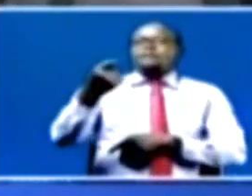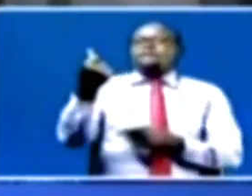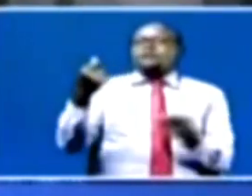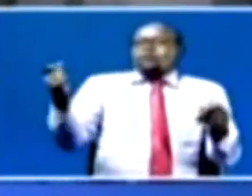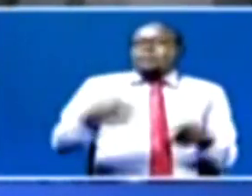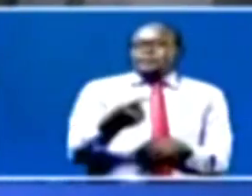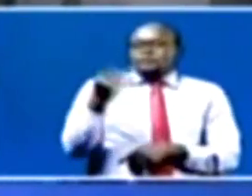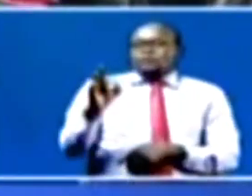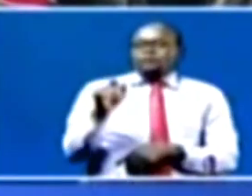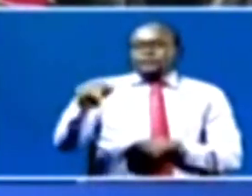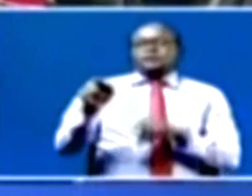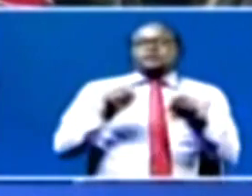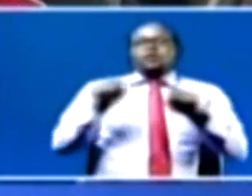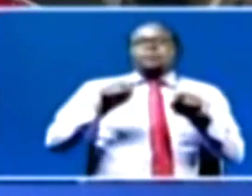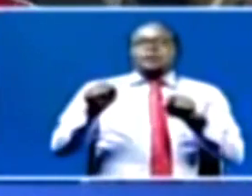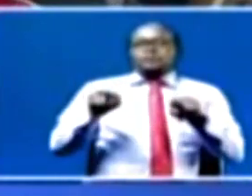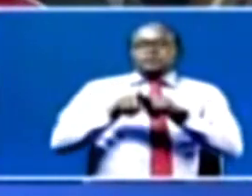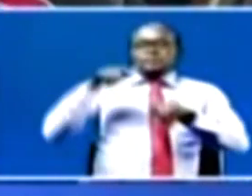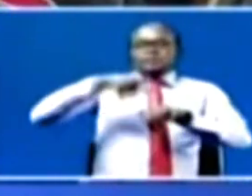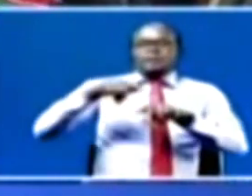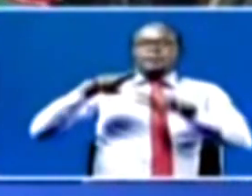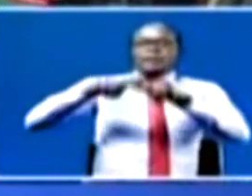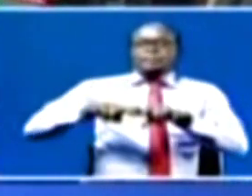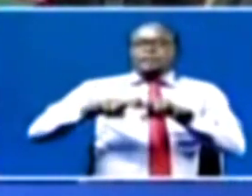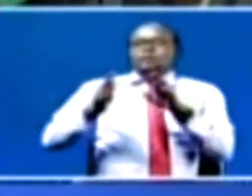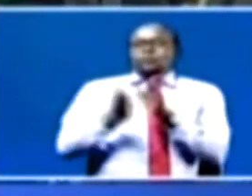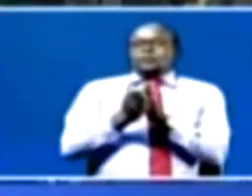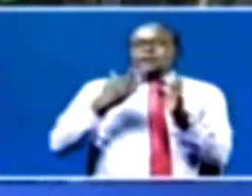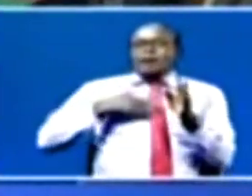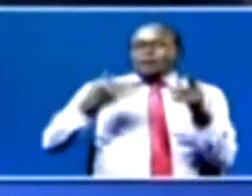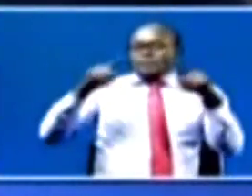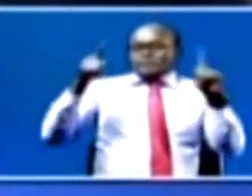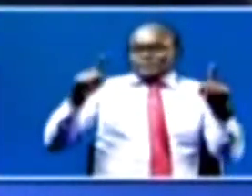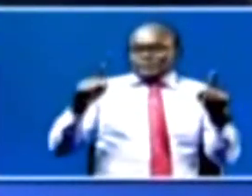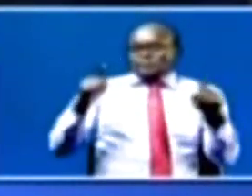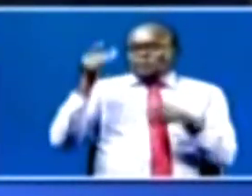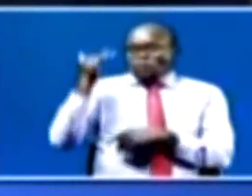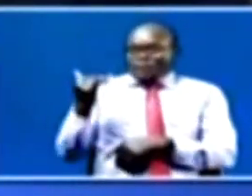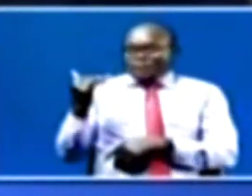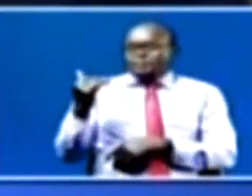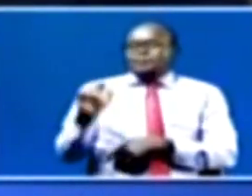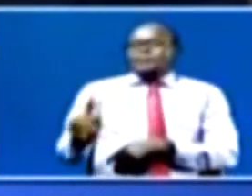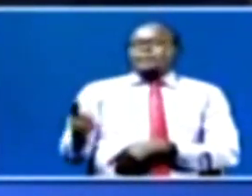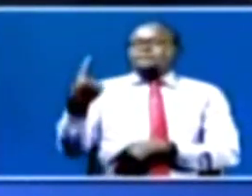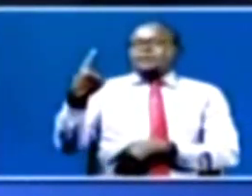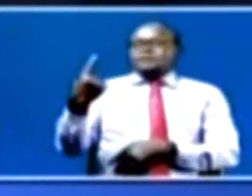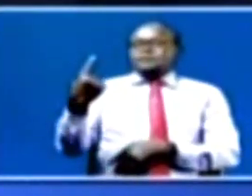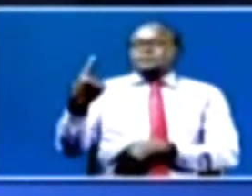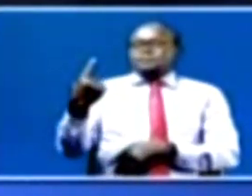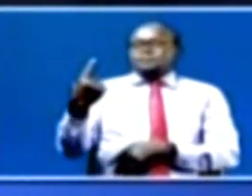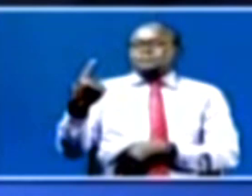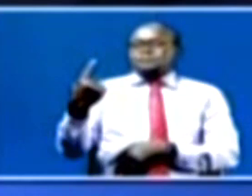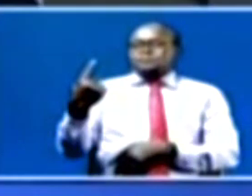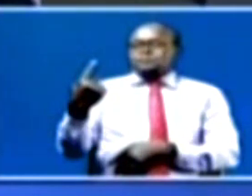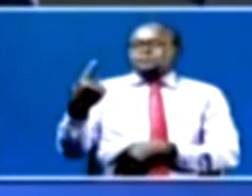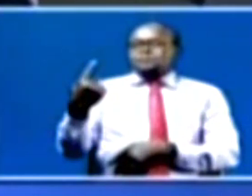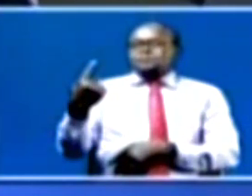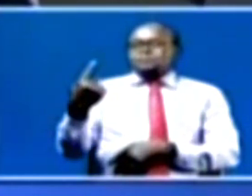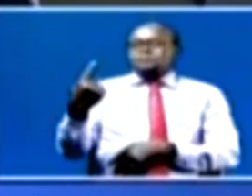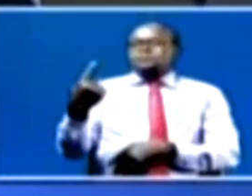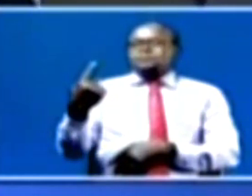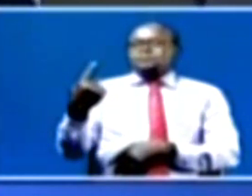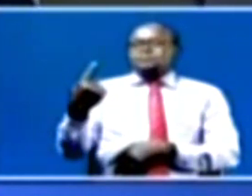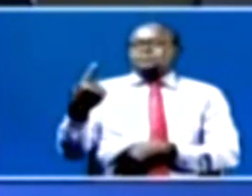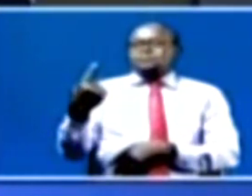York operations, and also depending on our commercial success, because, of course, the first flight is an end of